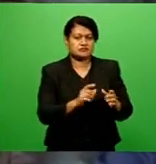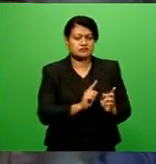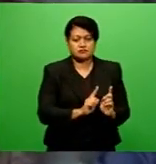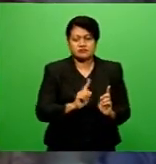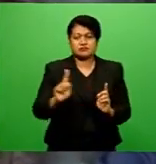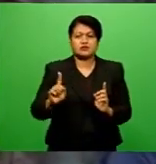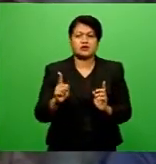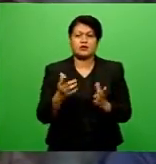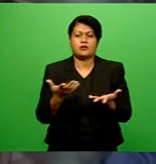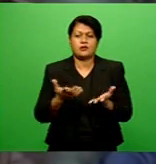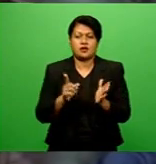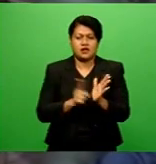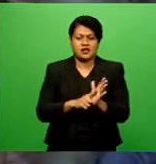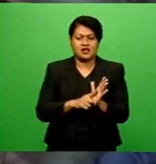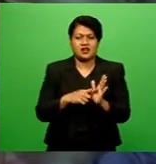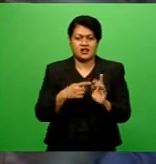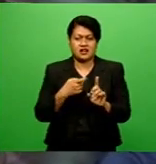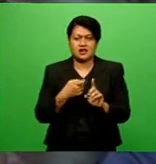Lekutu,